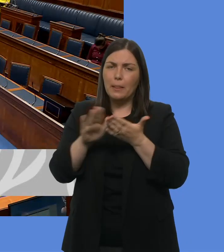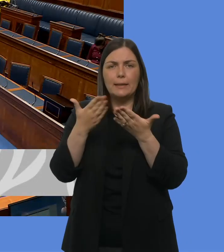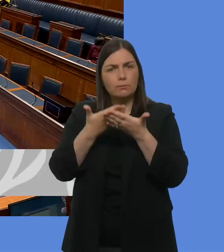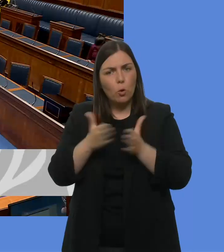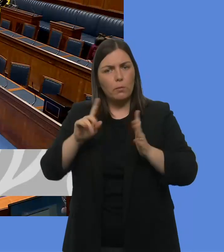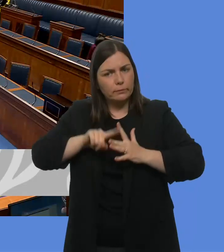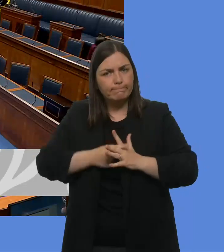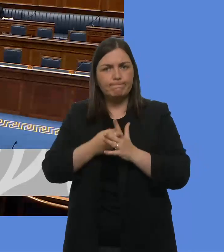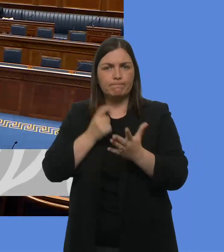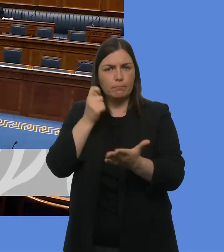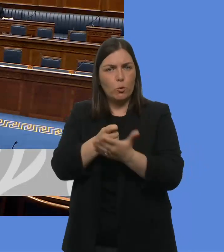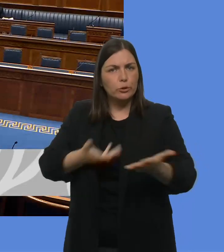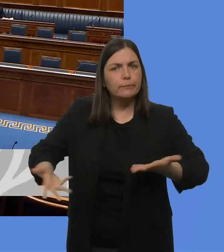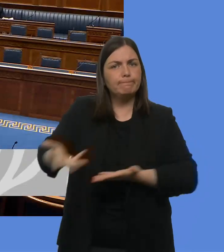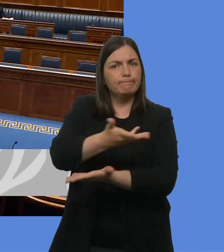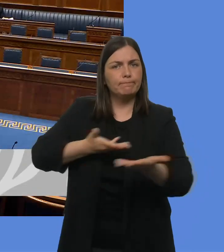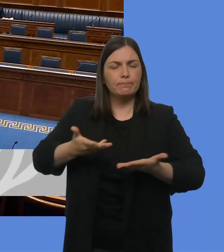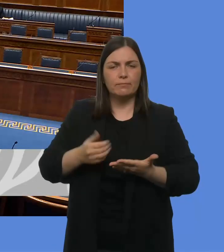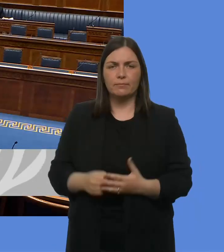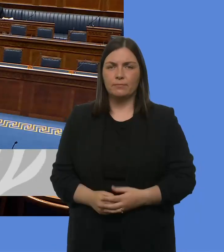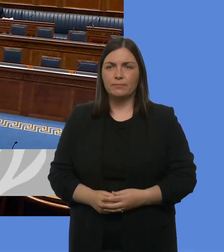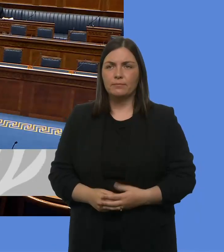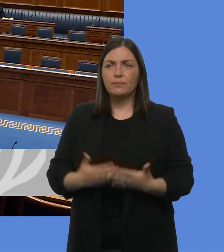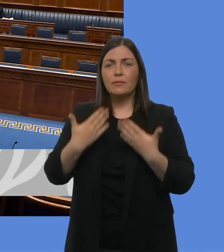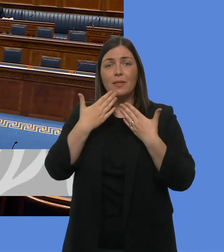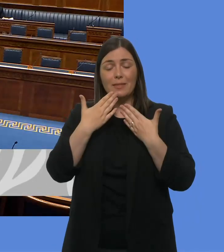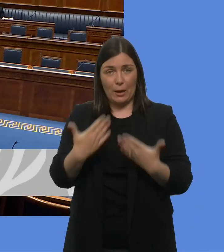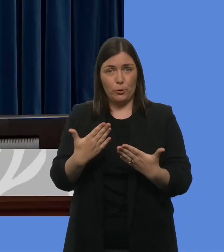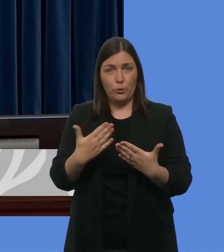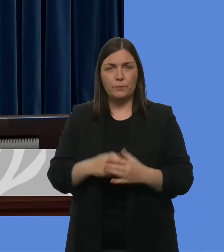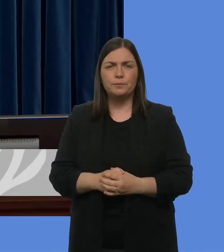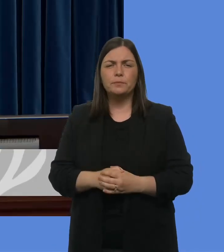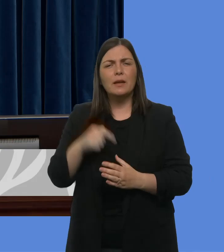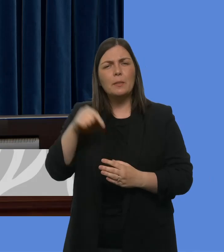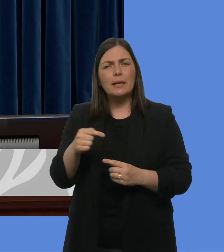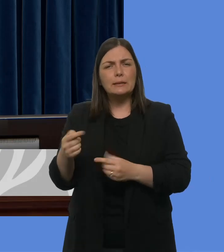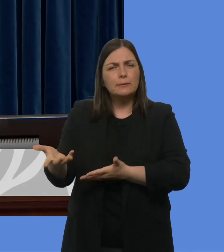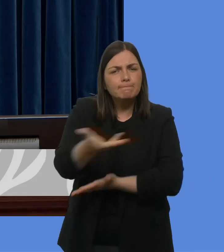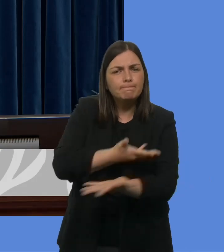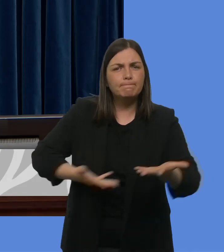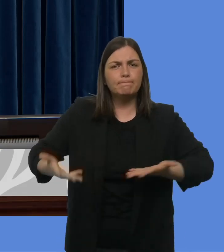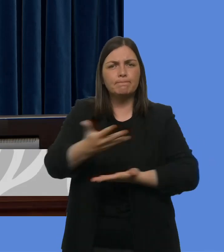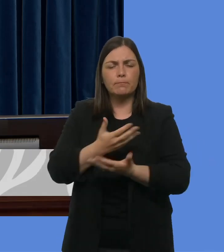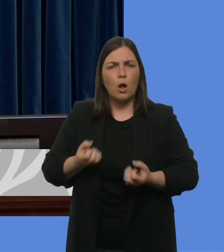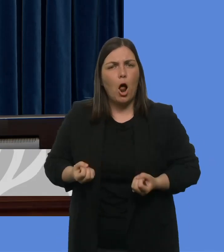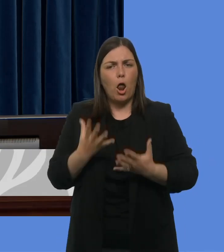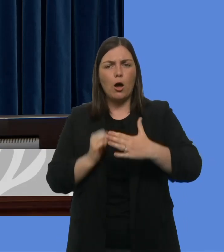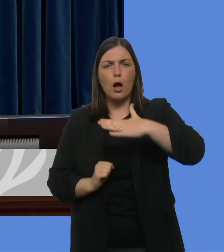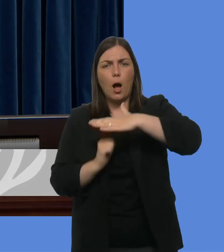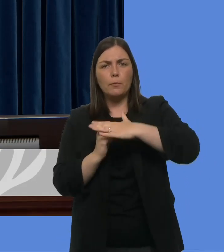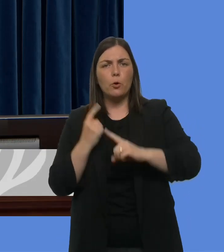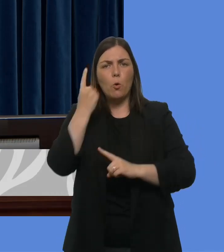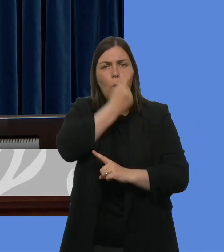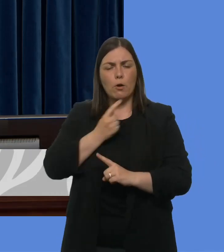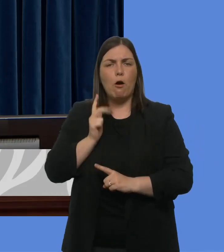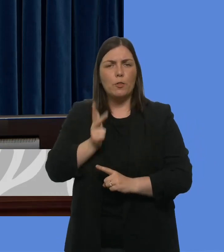Thank you. The Business Committee has agreed to allow up to 1 hour 30 minutes for this debate. The proposer of the motion will have 10 minutes to